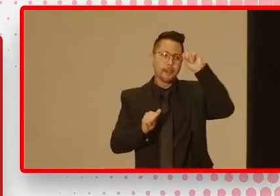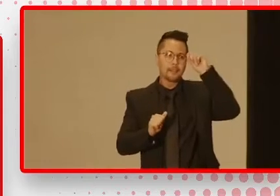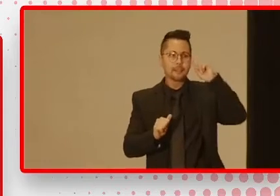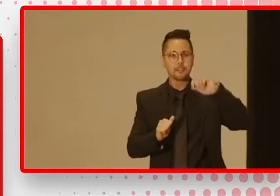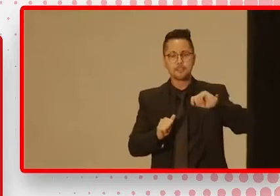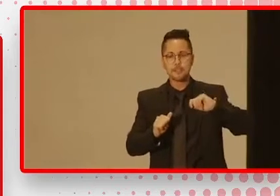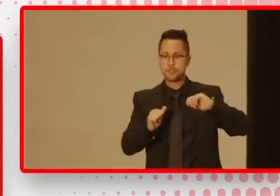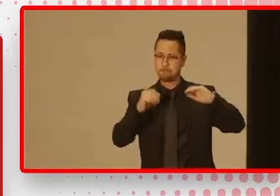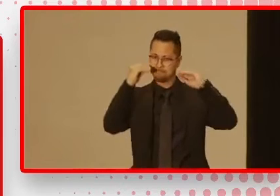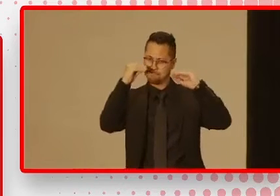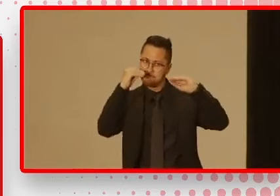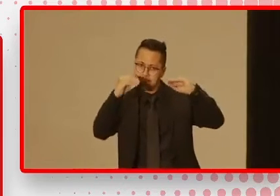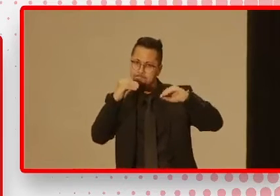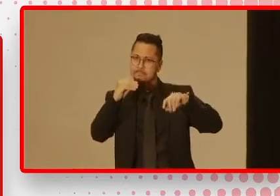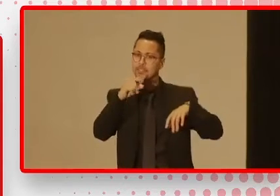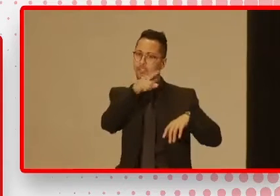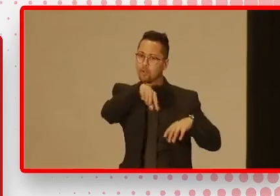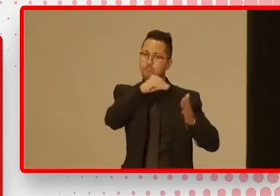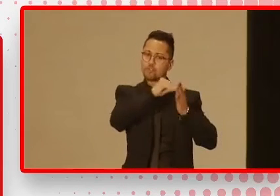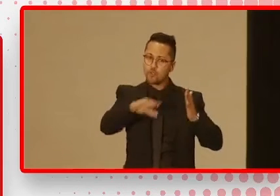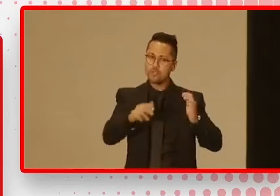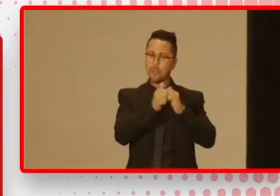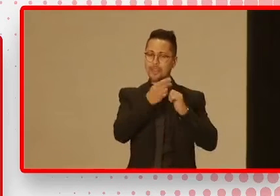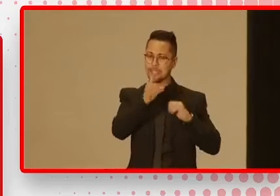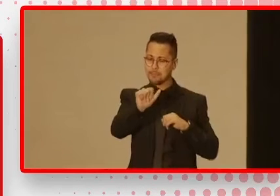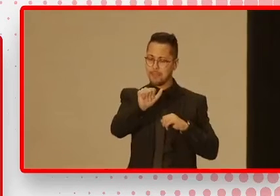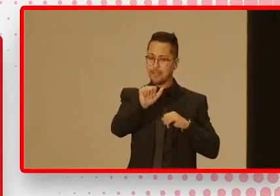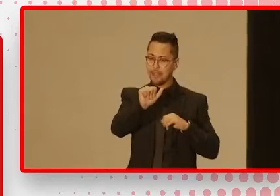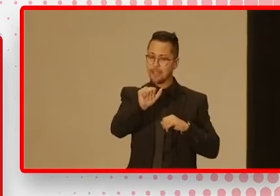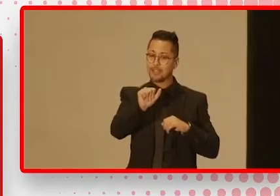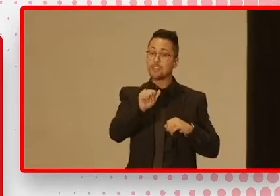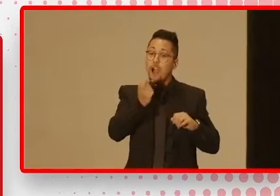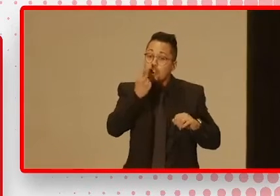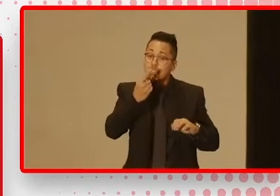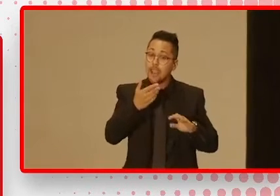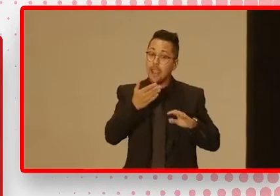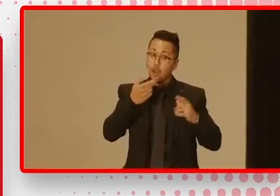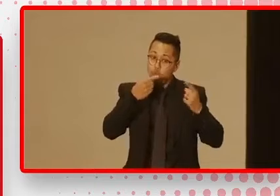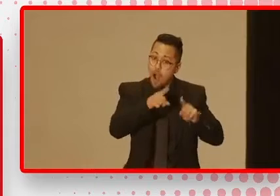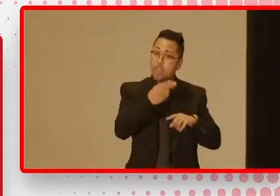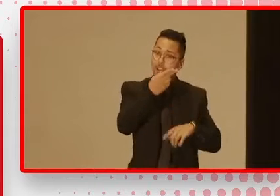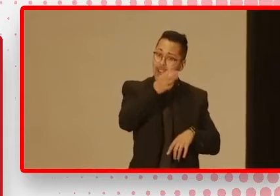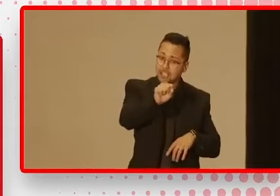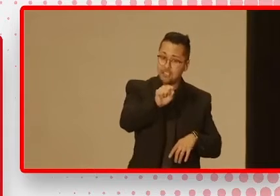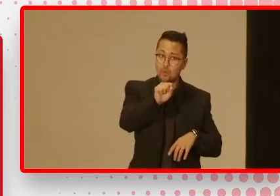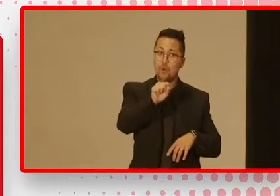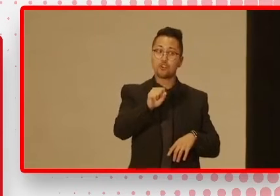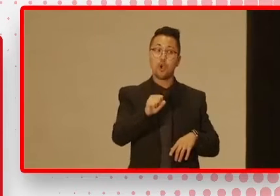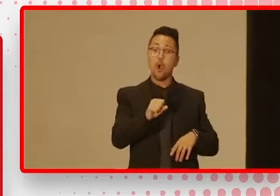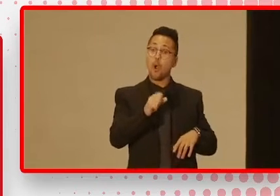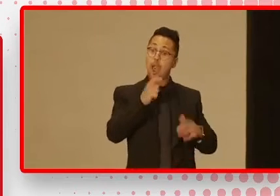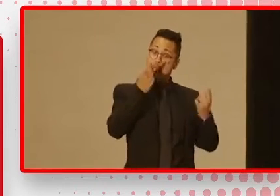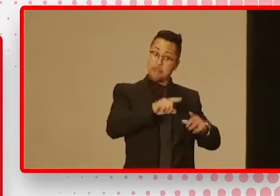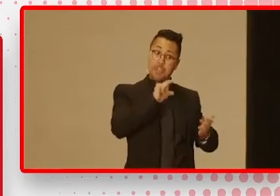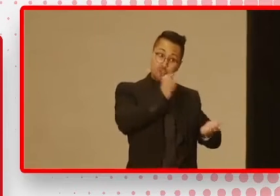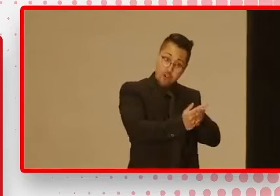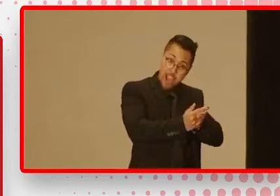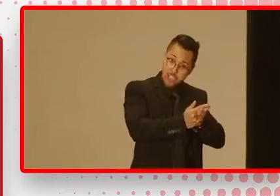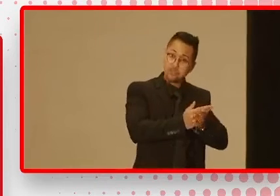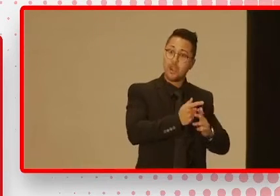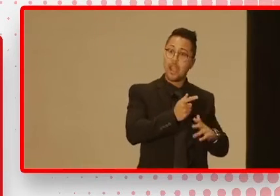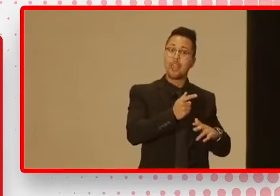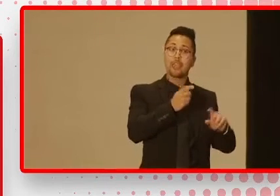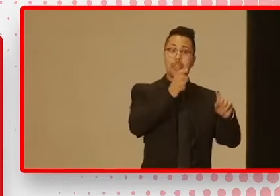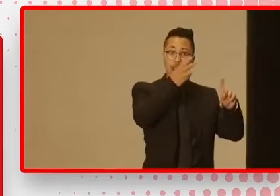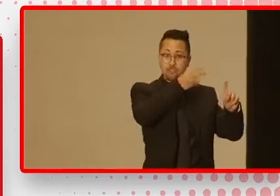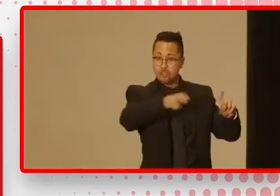disabilities to understand while they're in high school before they leave, so that when they leave high school, there's that smooth transition to that post-secondary world,